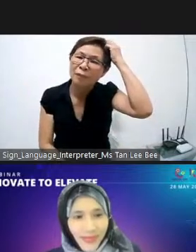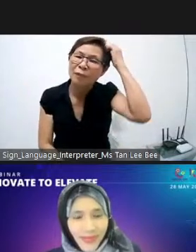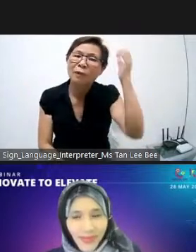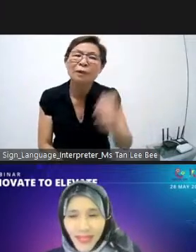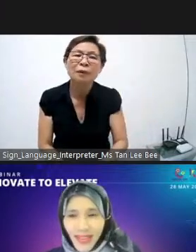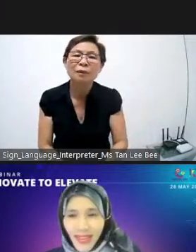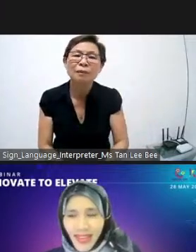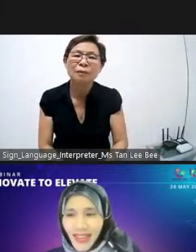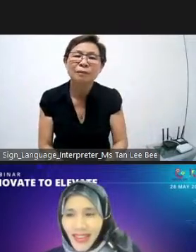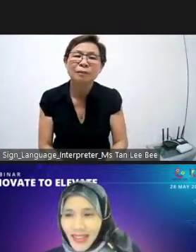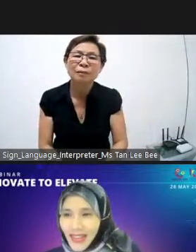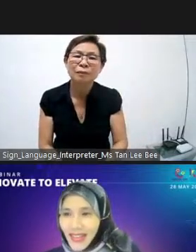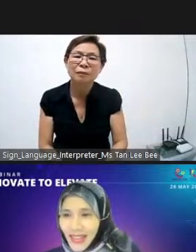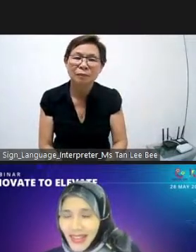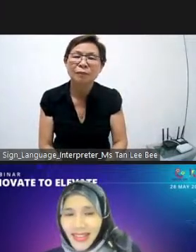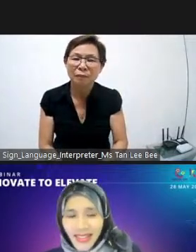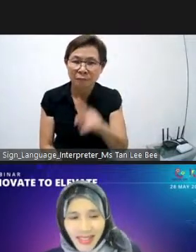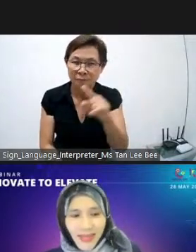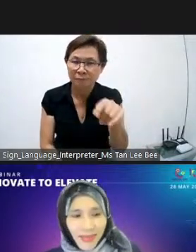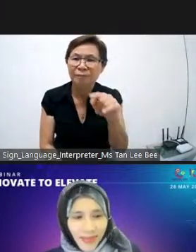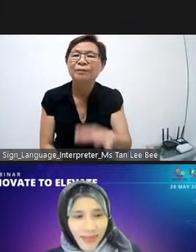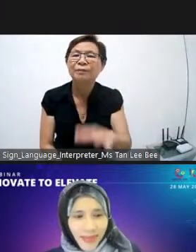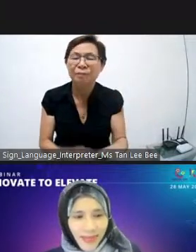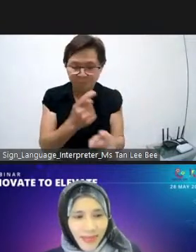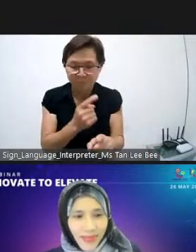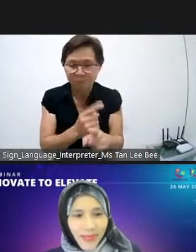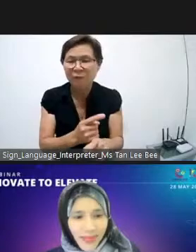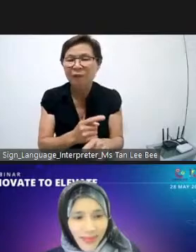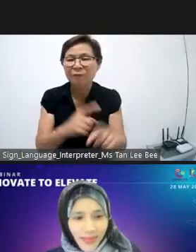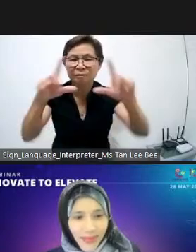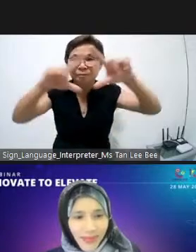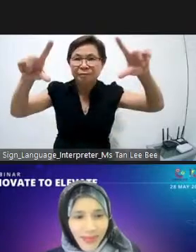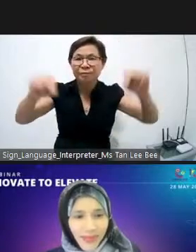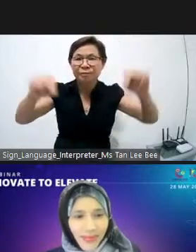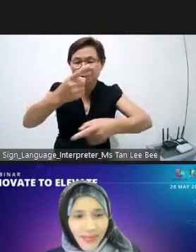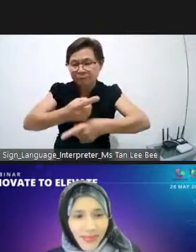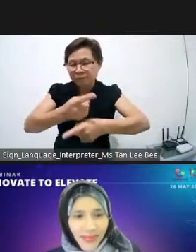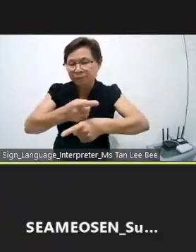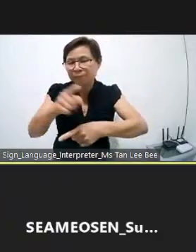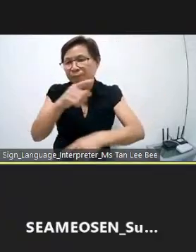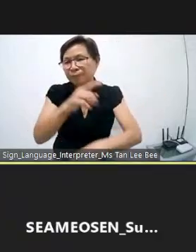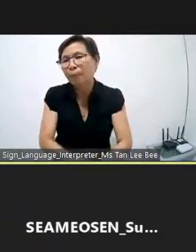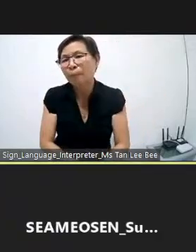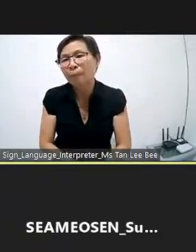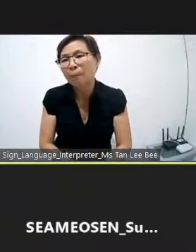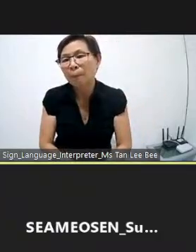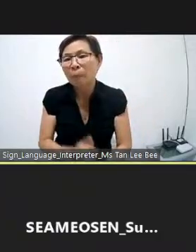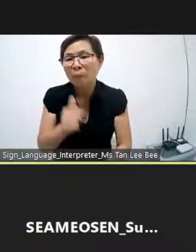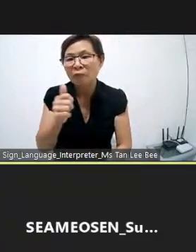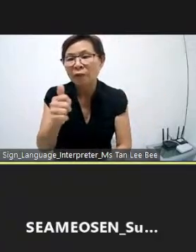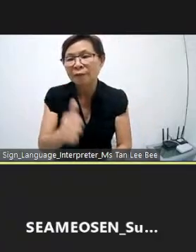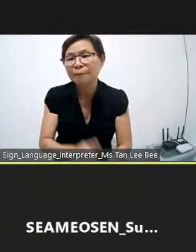to the this is the correct slide. Okay, first of all,